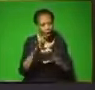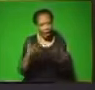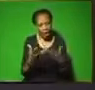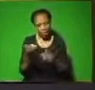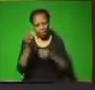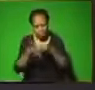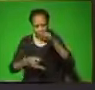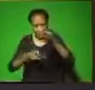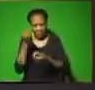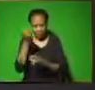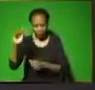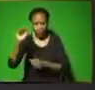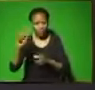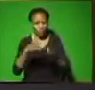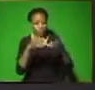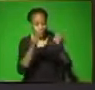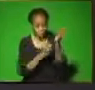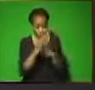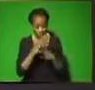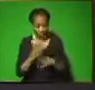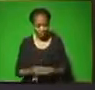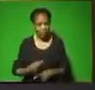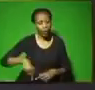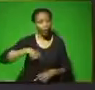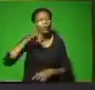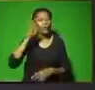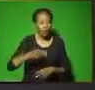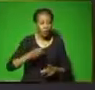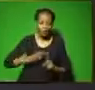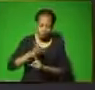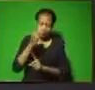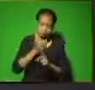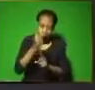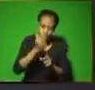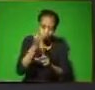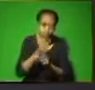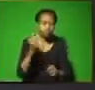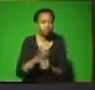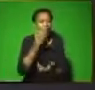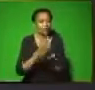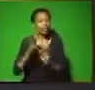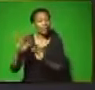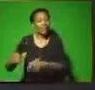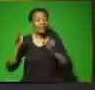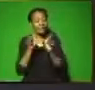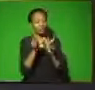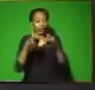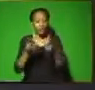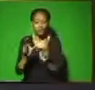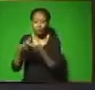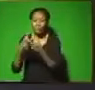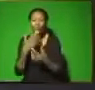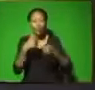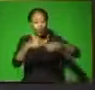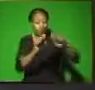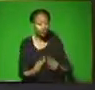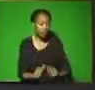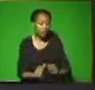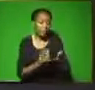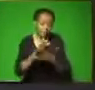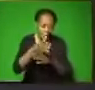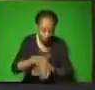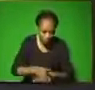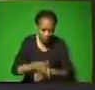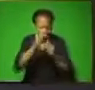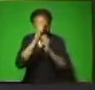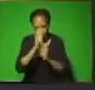and opposition. We will still fight to integrate it in the rules that parliament committees must be chaired by members Honourable whose political